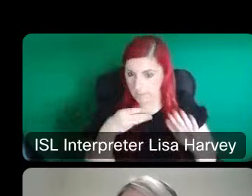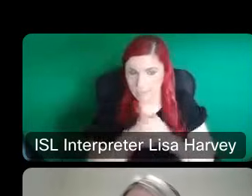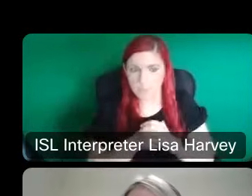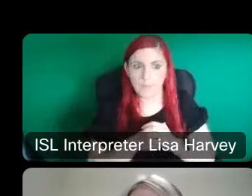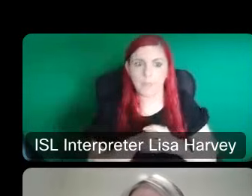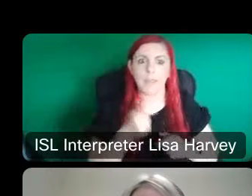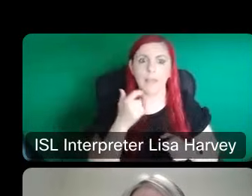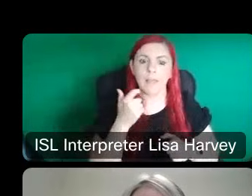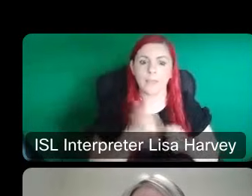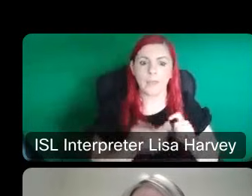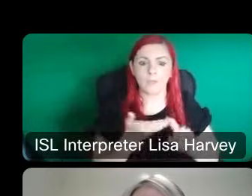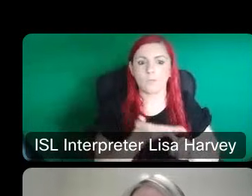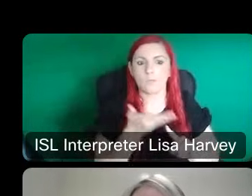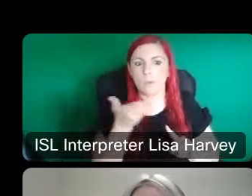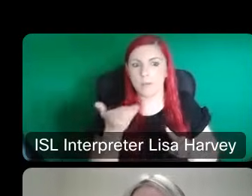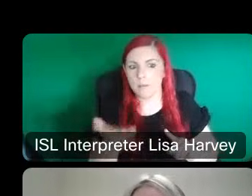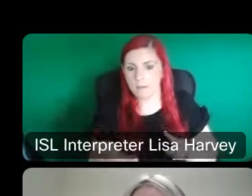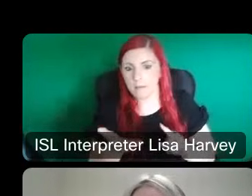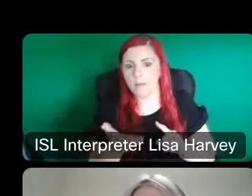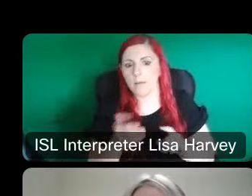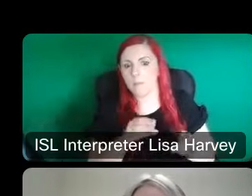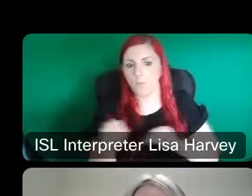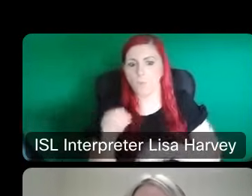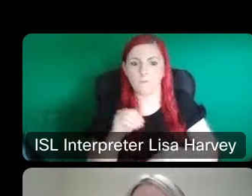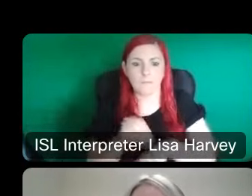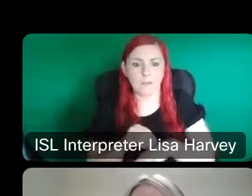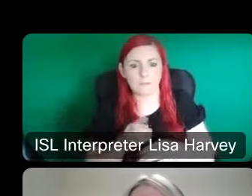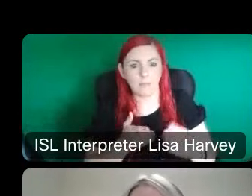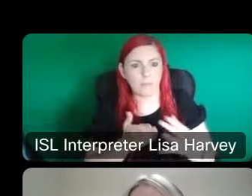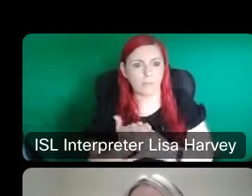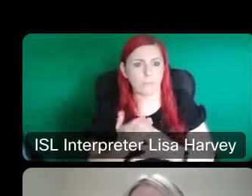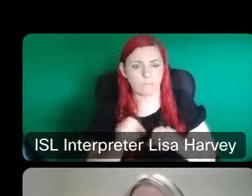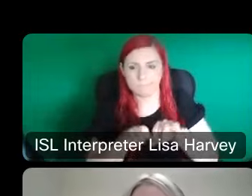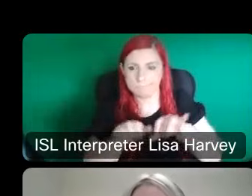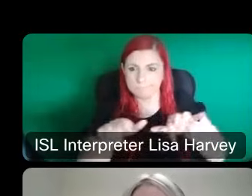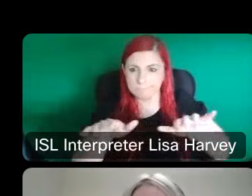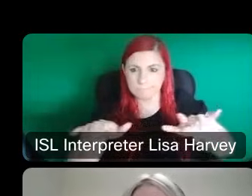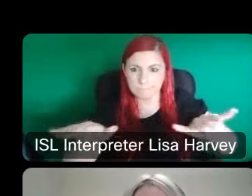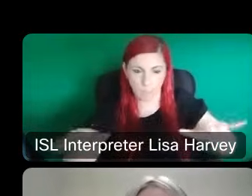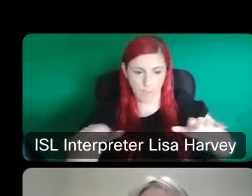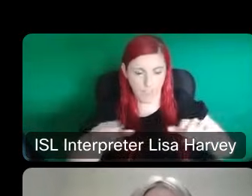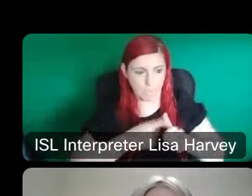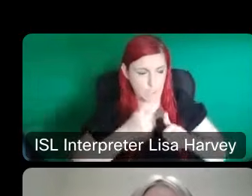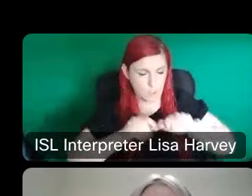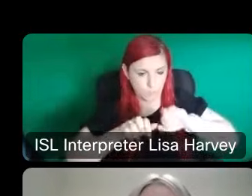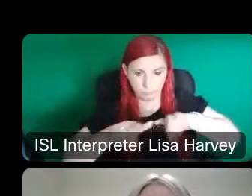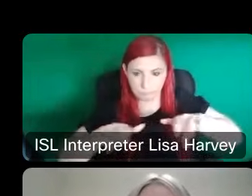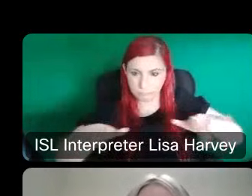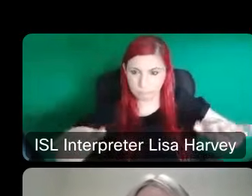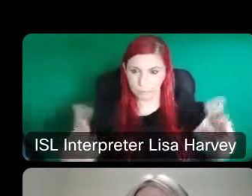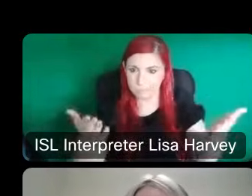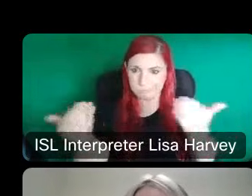cascaded through our usual channels to many groups, to many staff, to